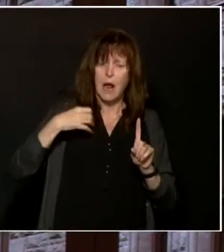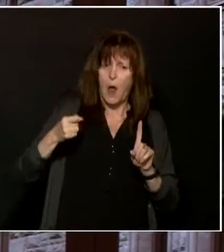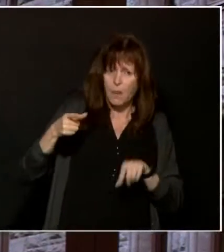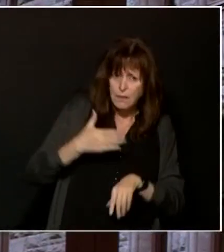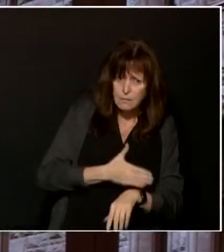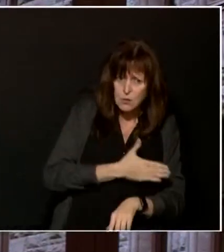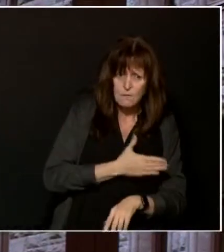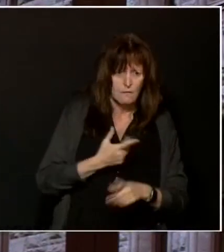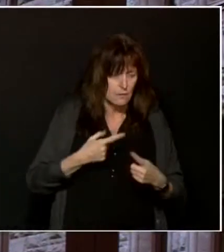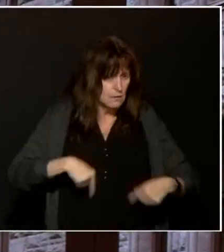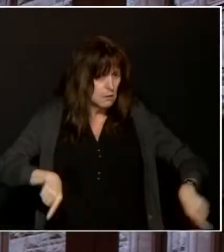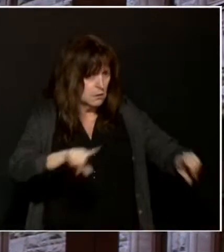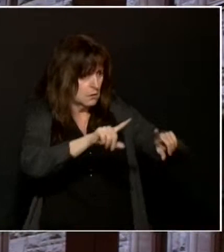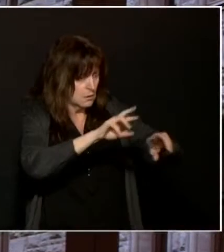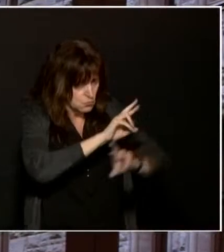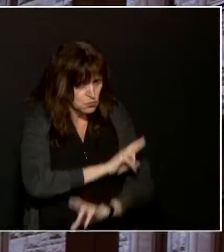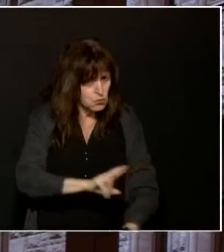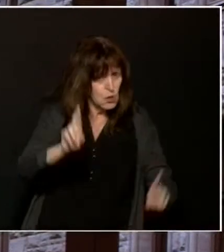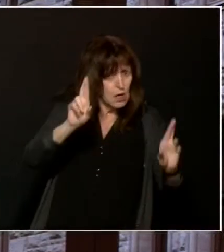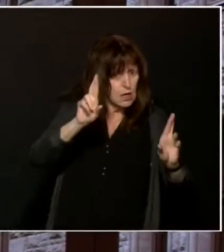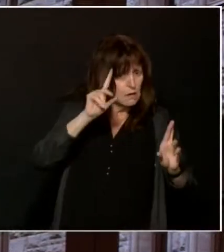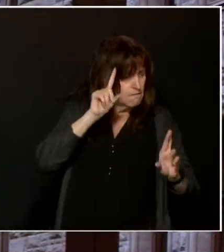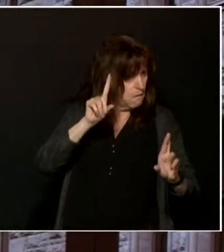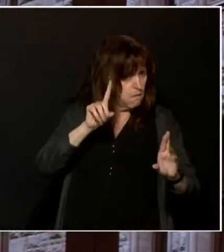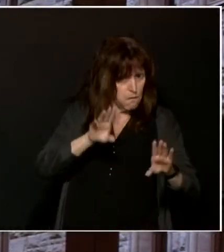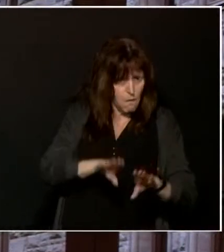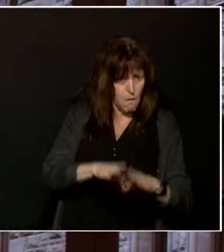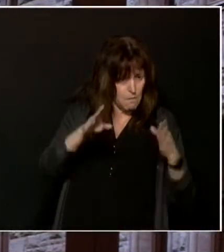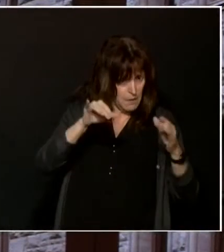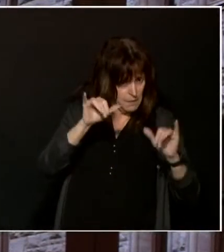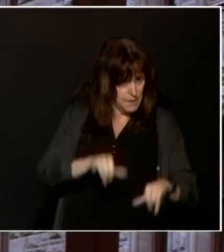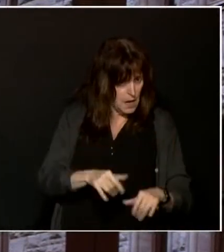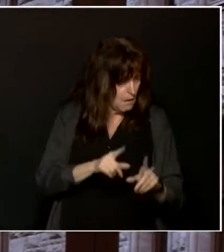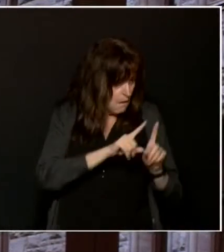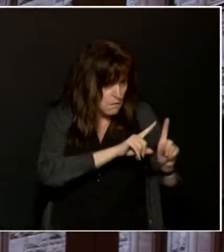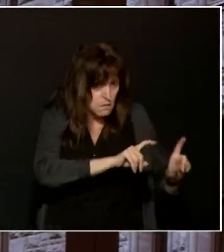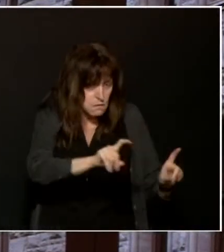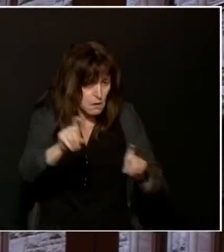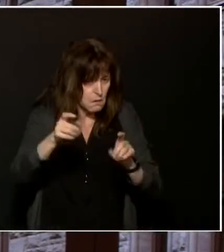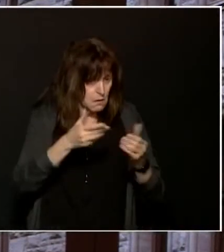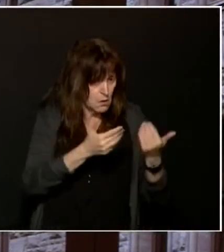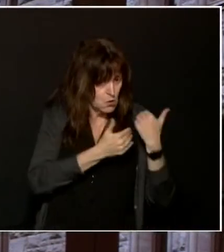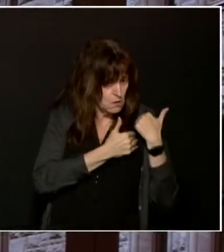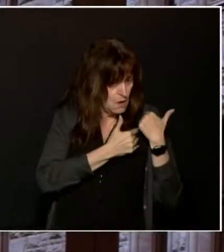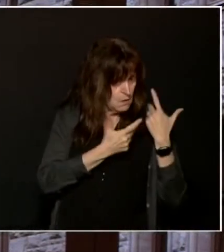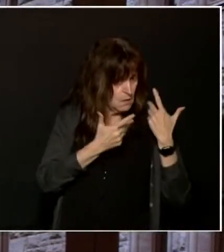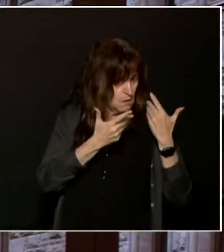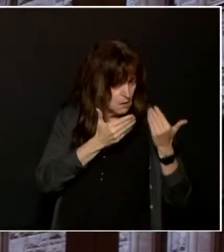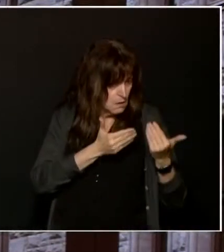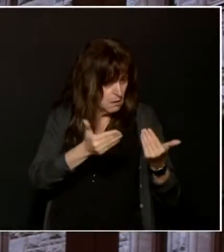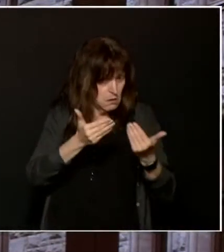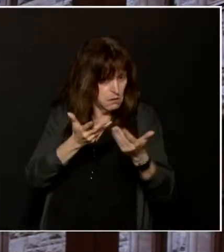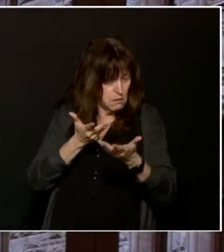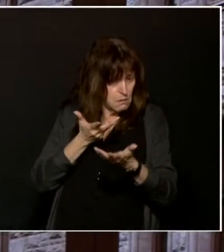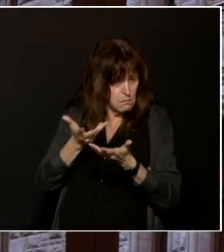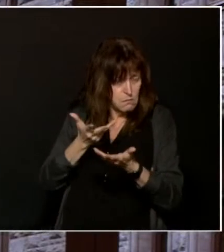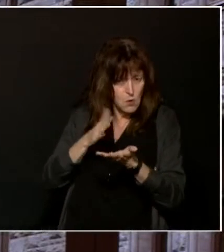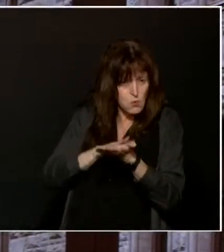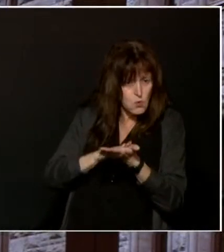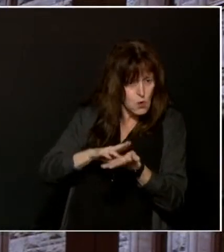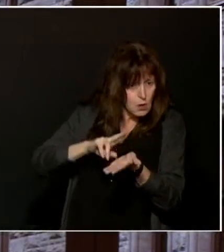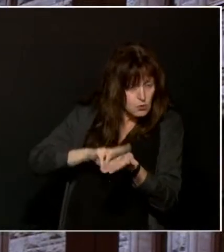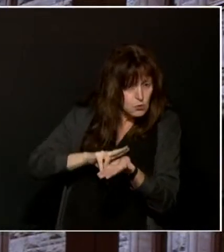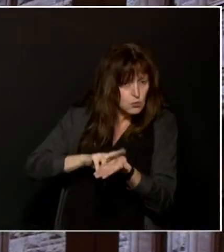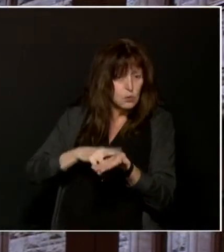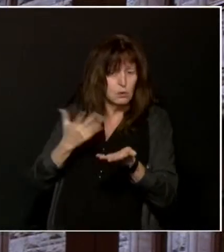prepared to open in there and do their part as far as the ongoing work with the school nurses, doing the screening, as well as the